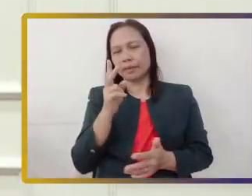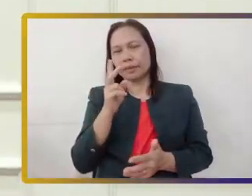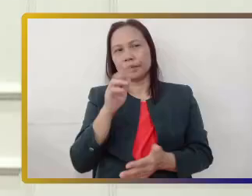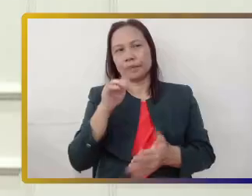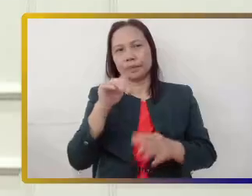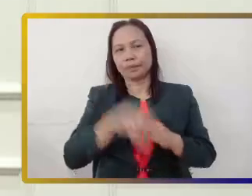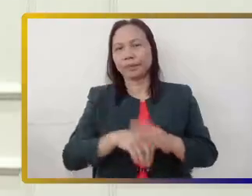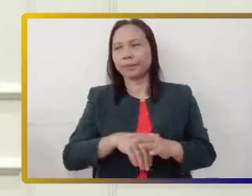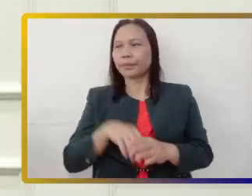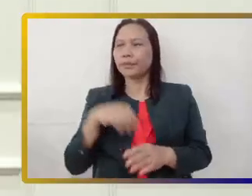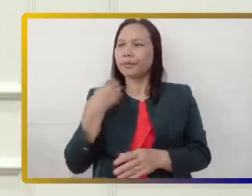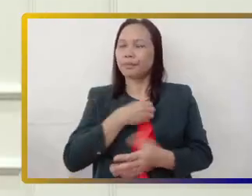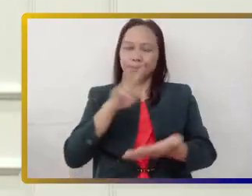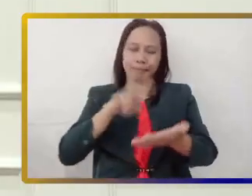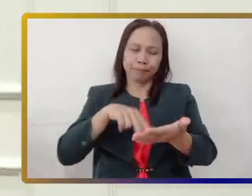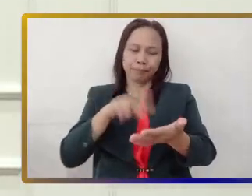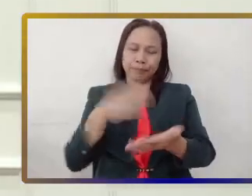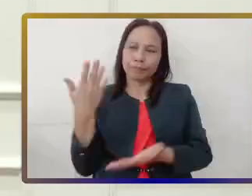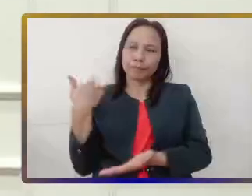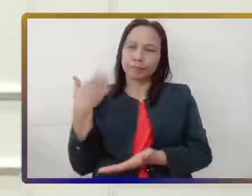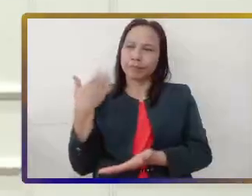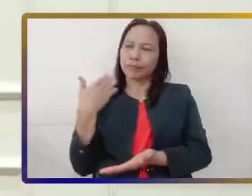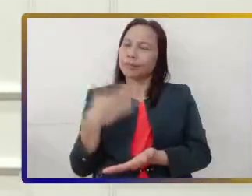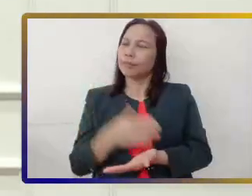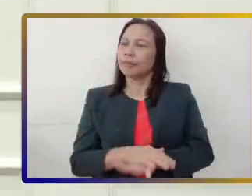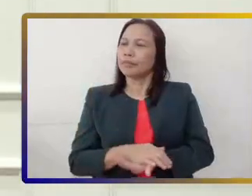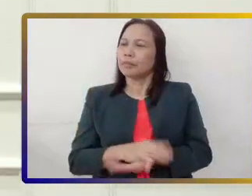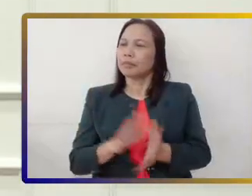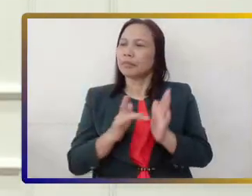mi chter 2 ver number